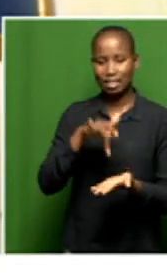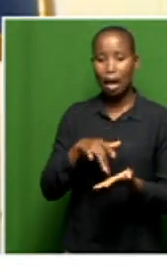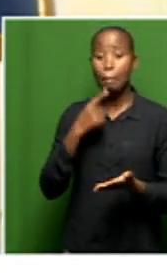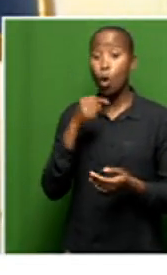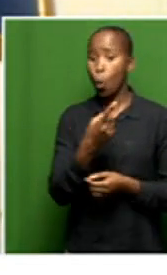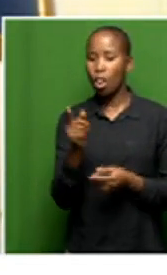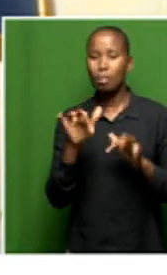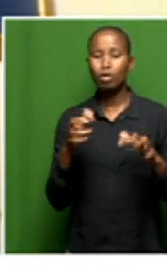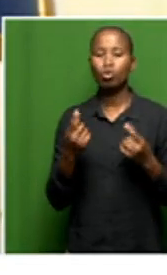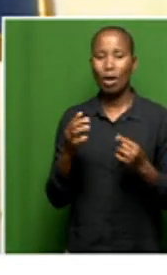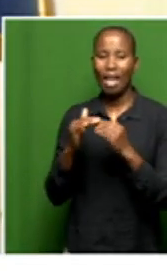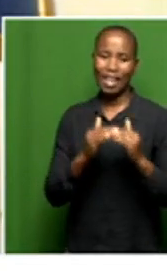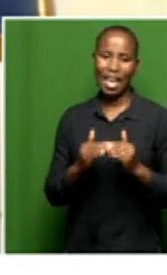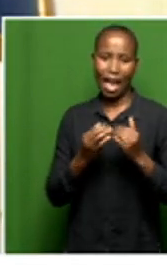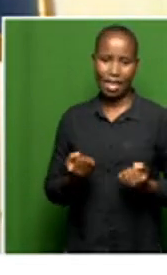caregivers, mostly.